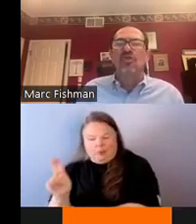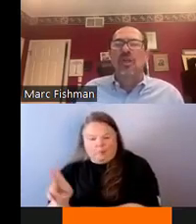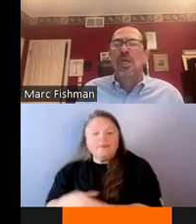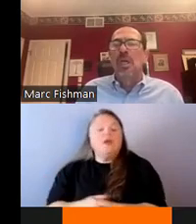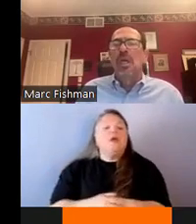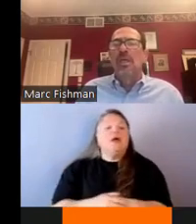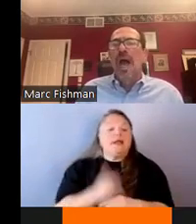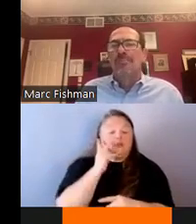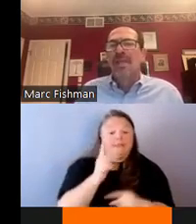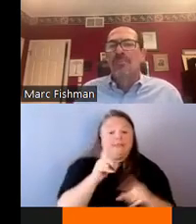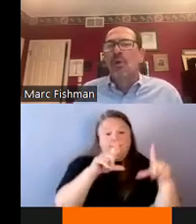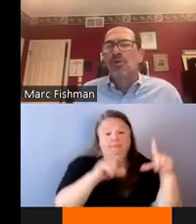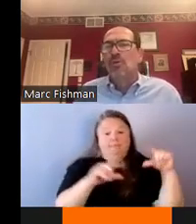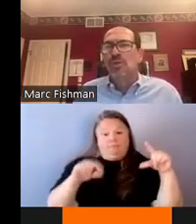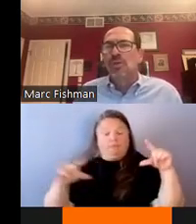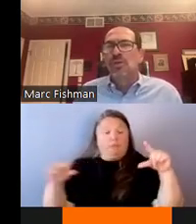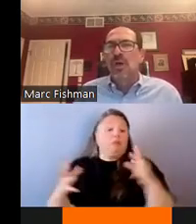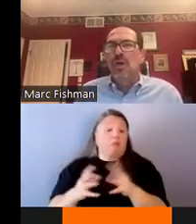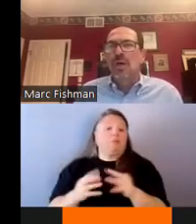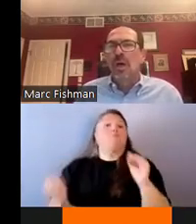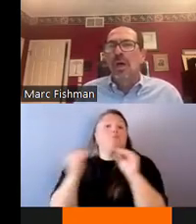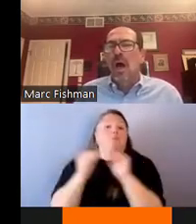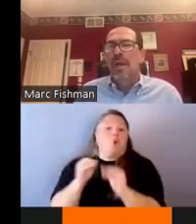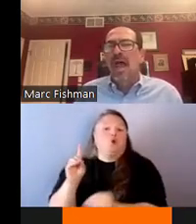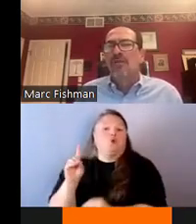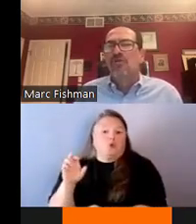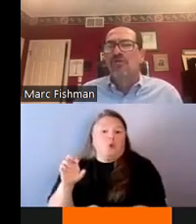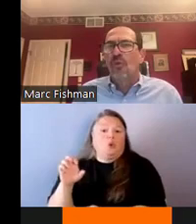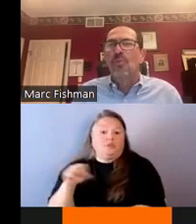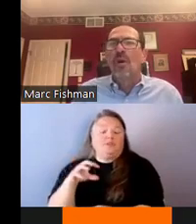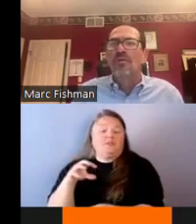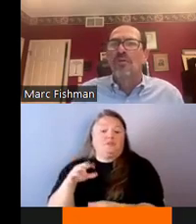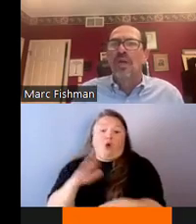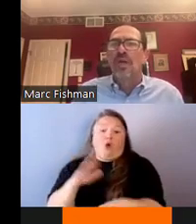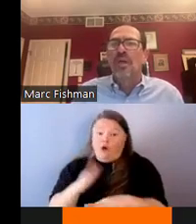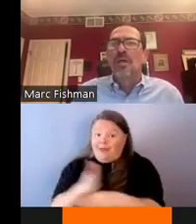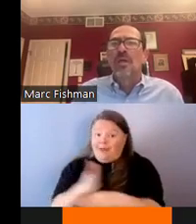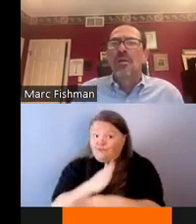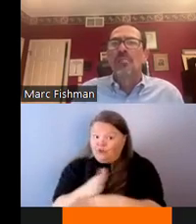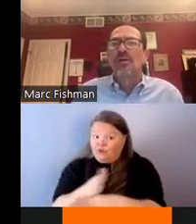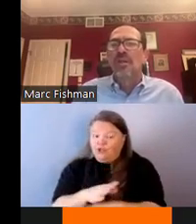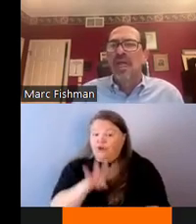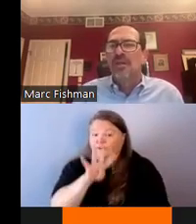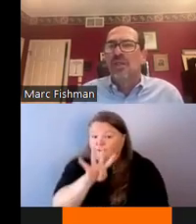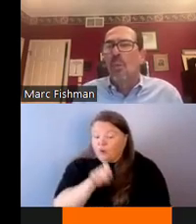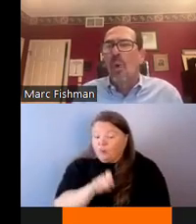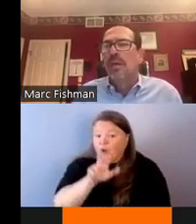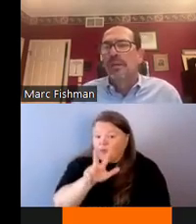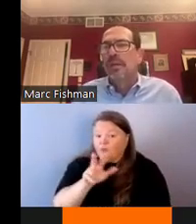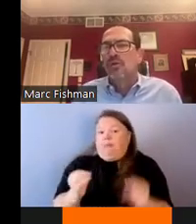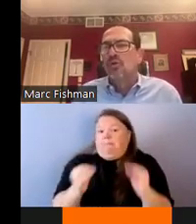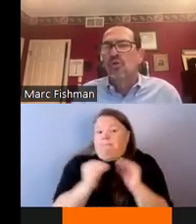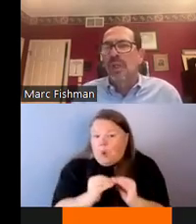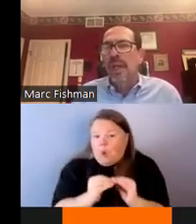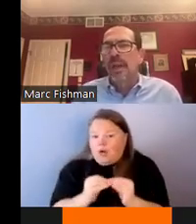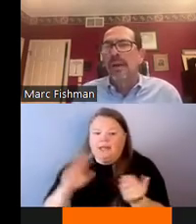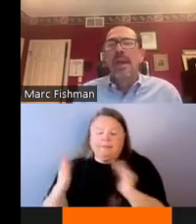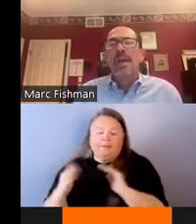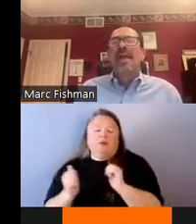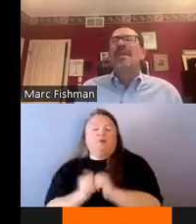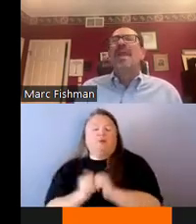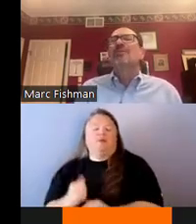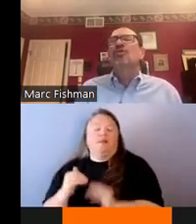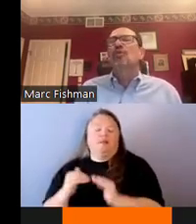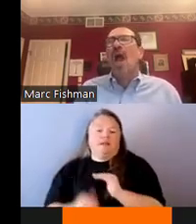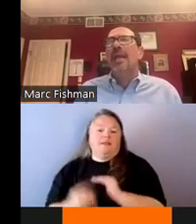in the intervention got many more doses, on average 4.3 compared to less than 1 in usual